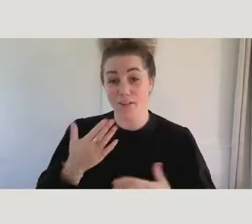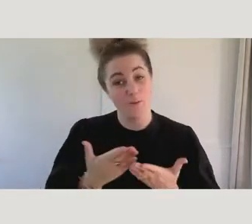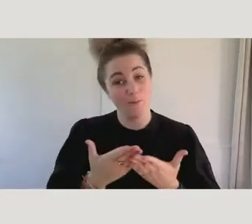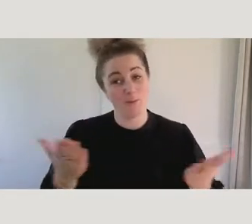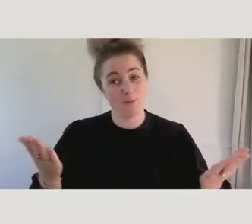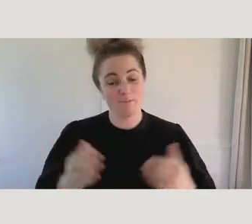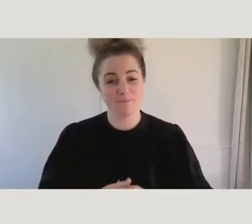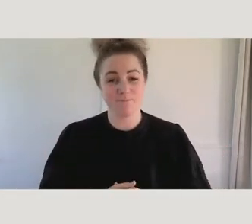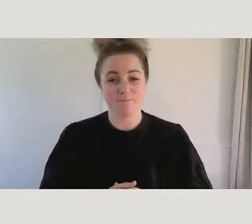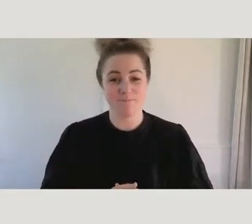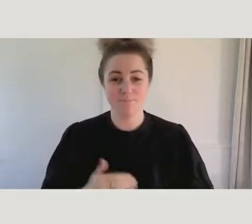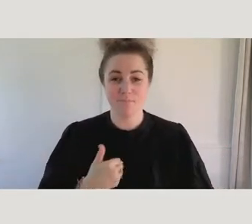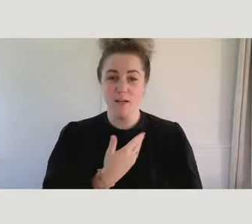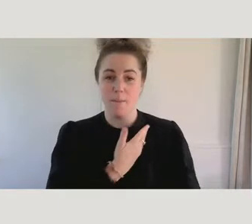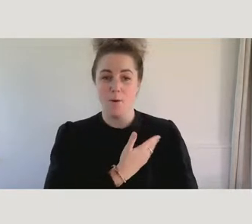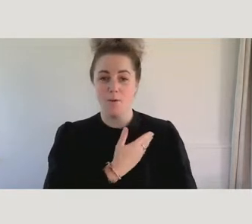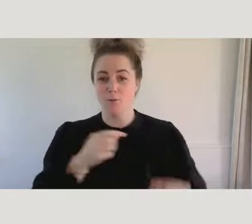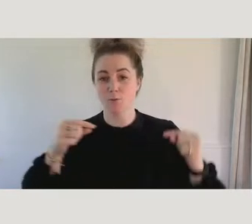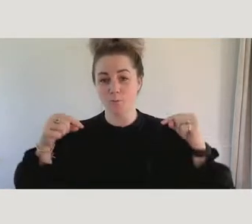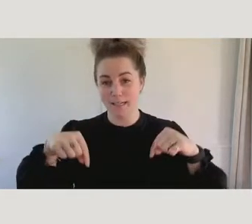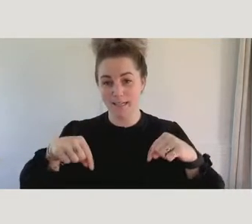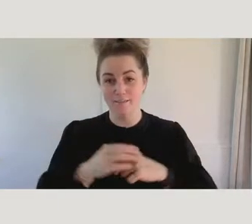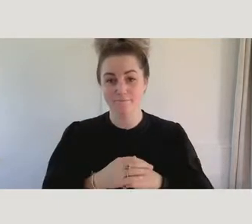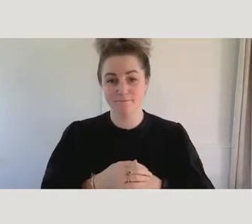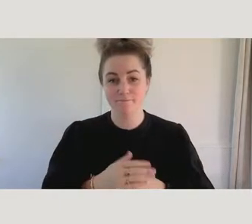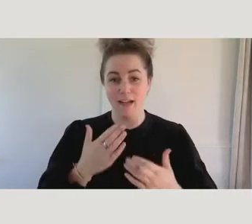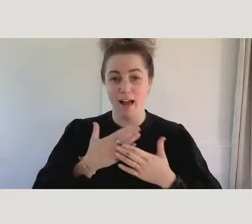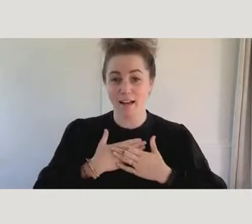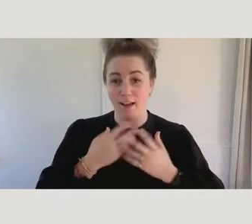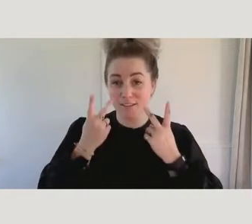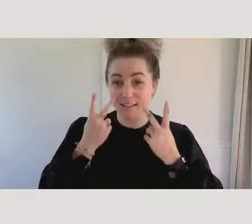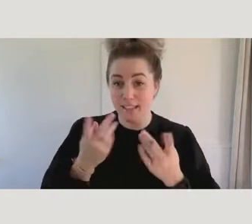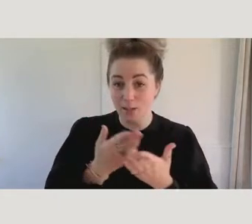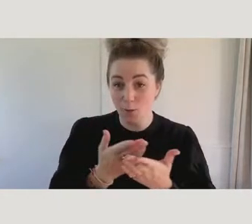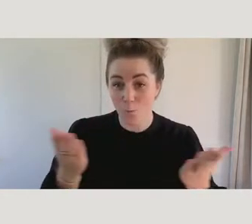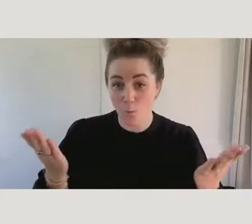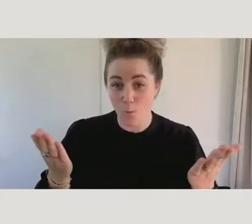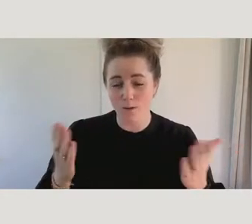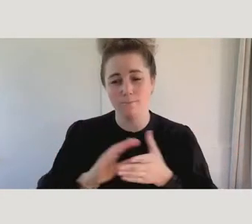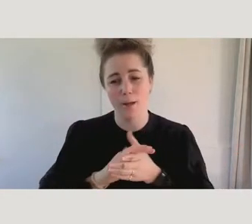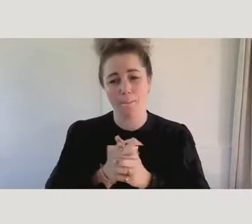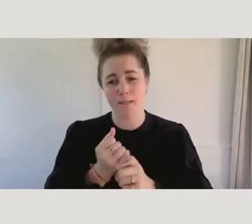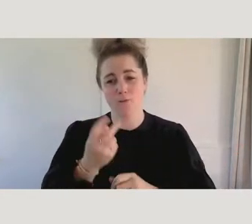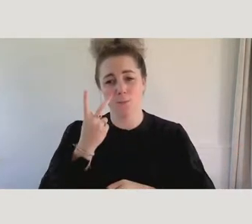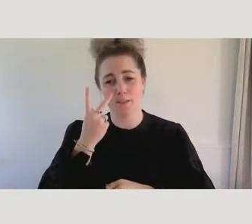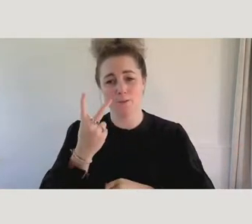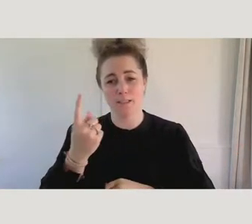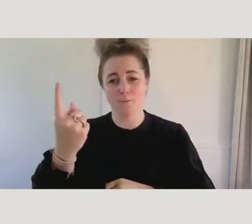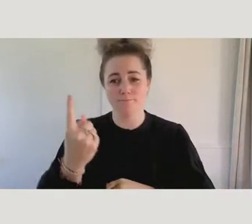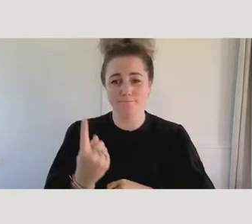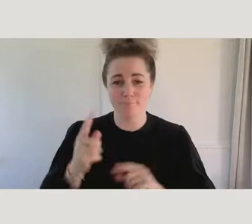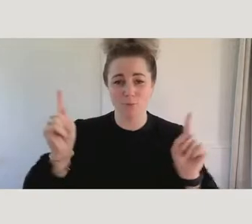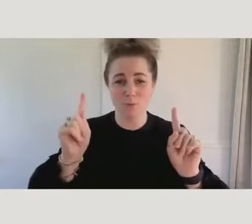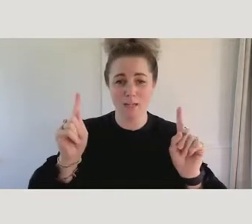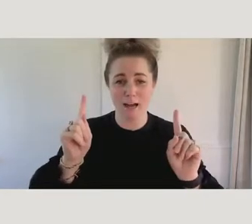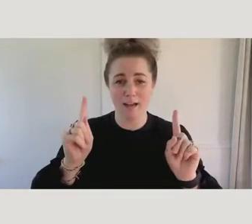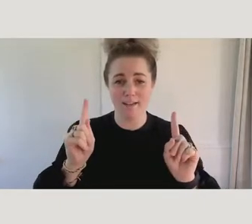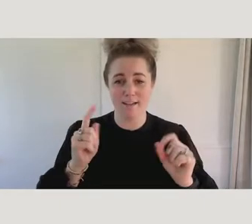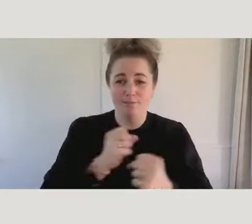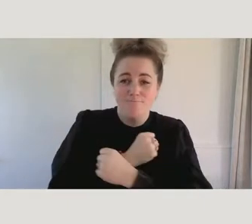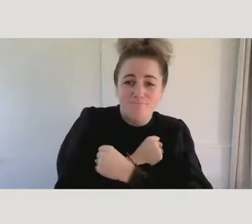and I'm honored to be here and of course I I love seeing you all and it was so such a pleasure for me to see you all coming up the stairs today and giving you all